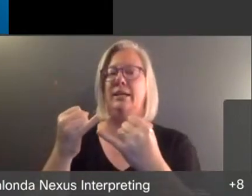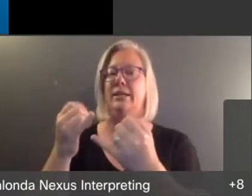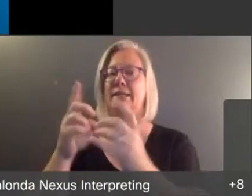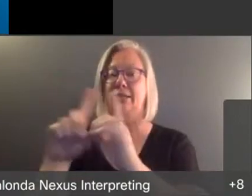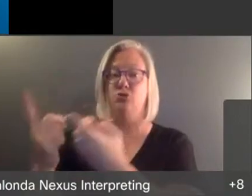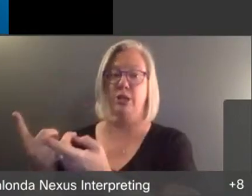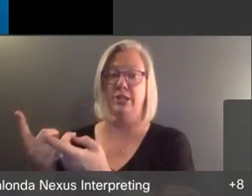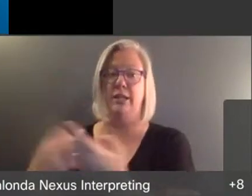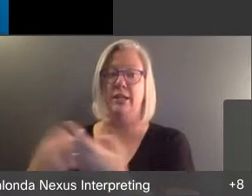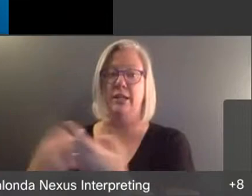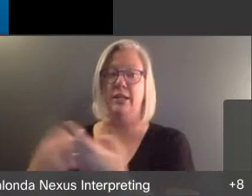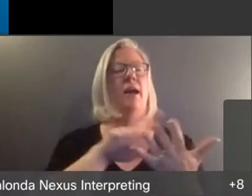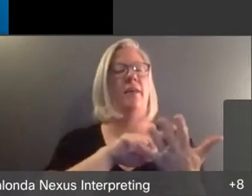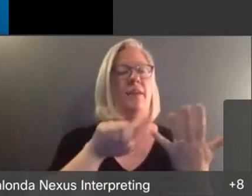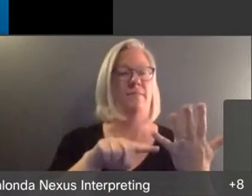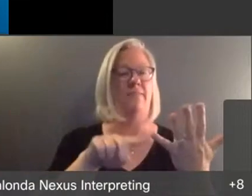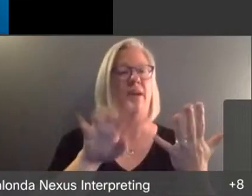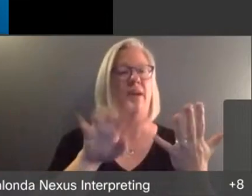feedback.